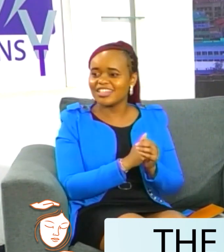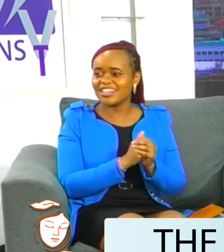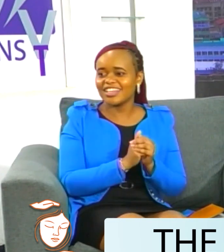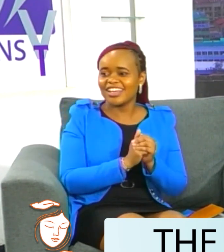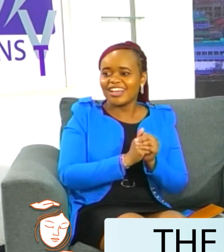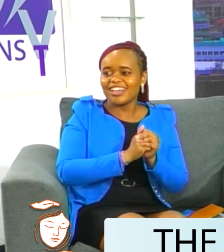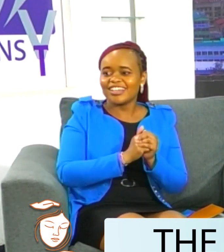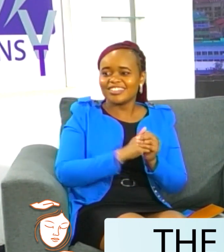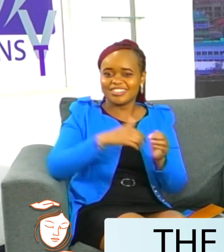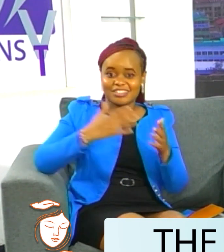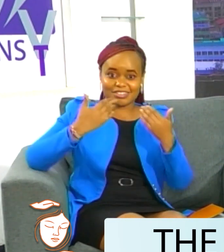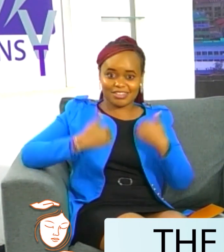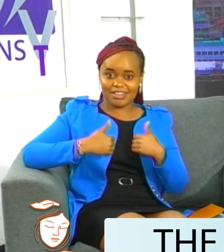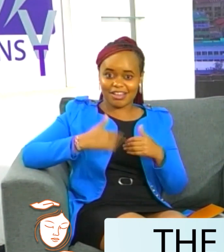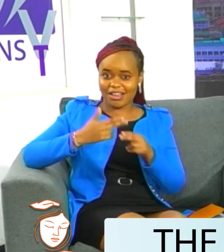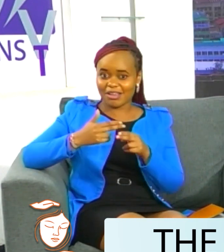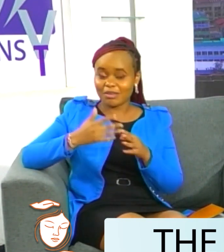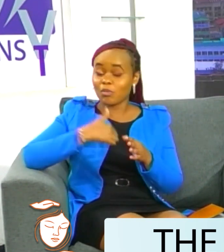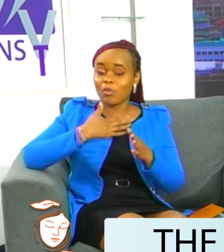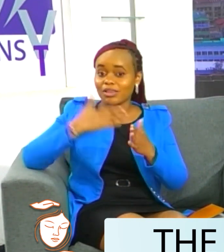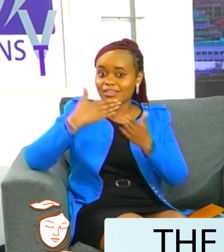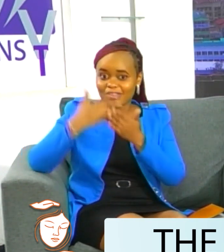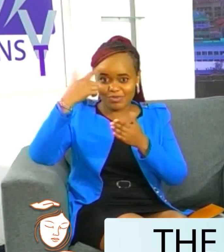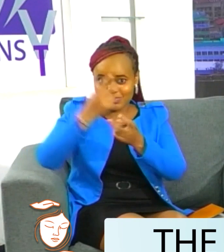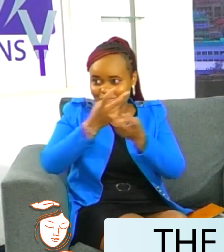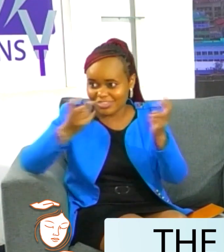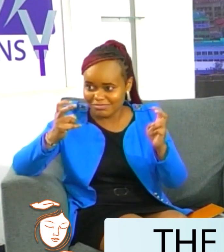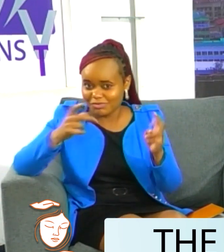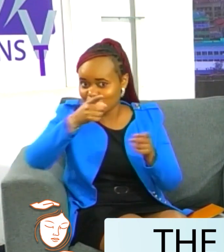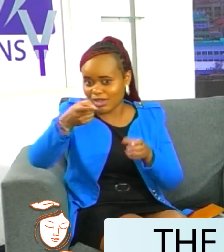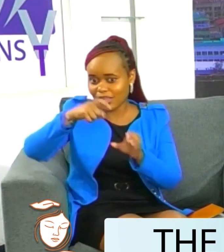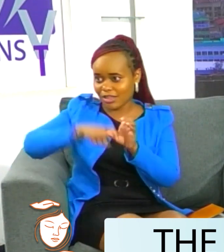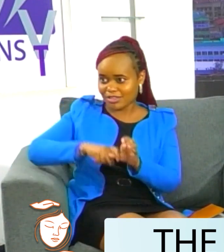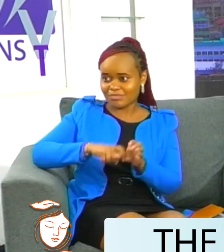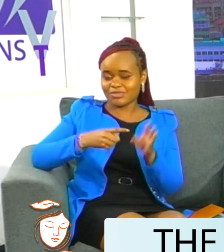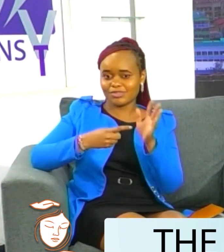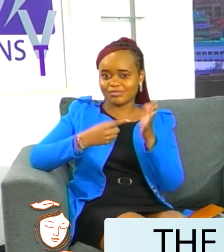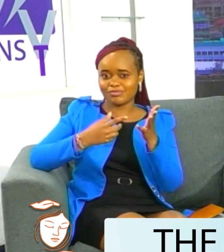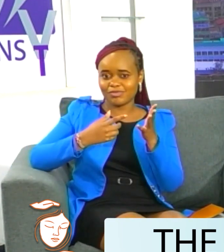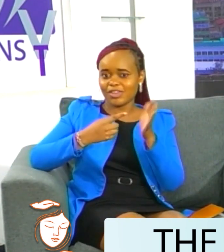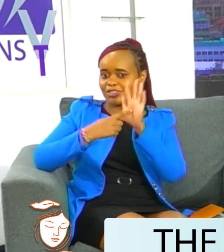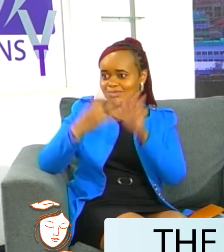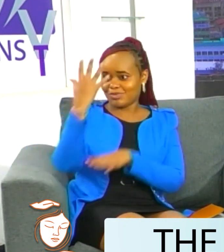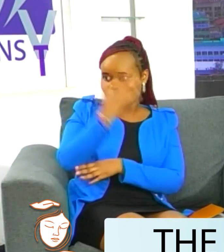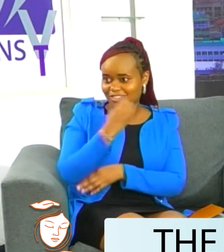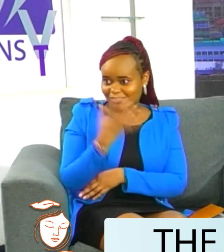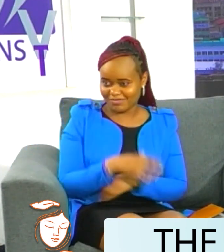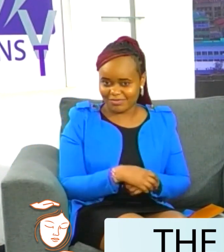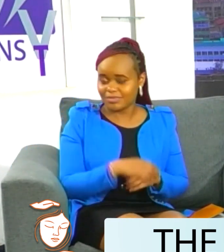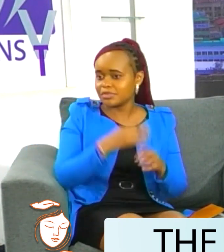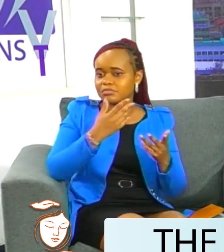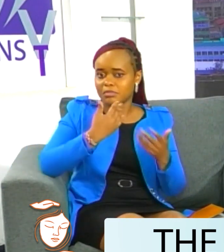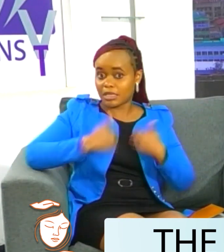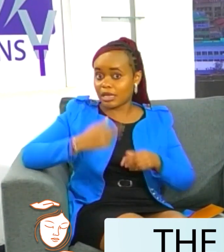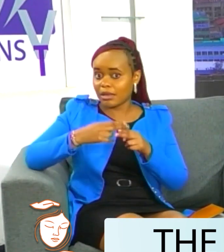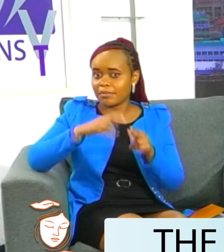Now, our discussion has come to an end. And I want to thank my viewers for joining us at the